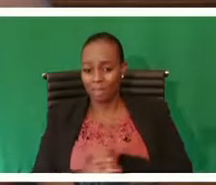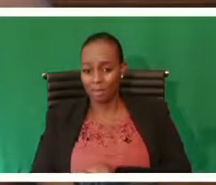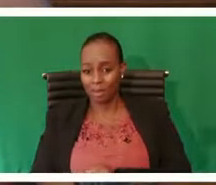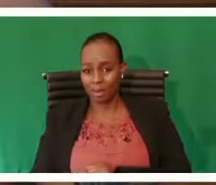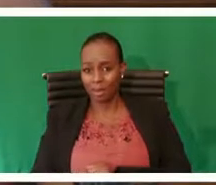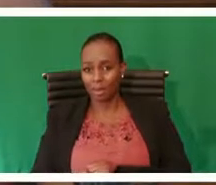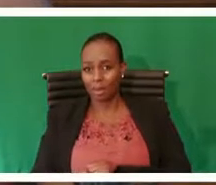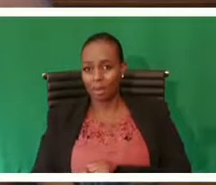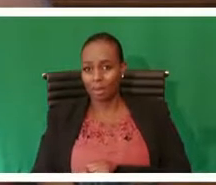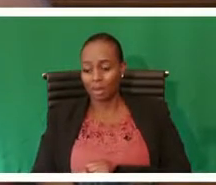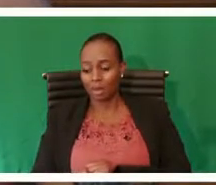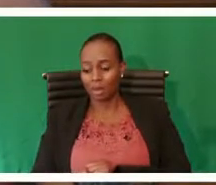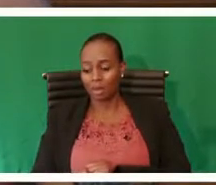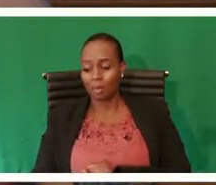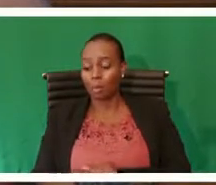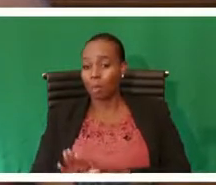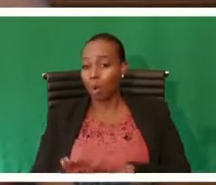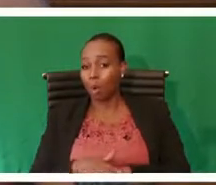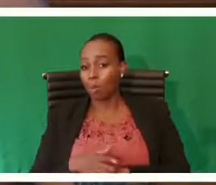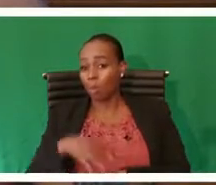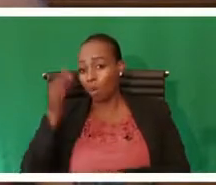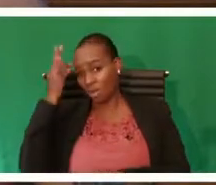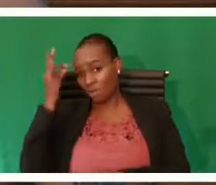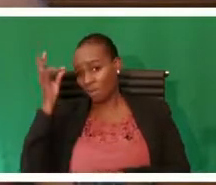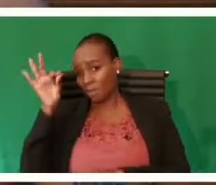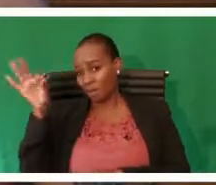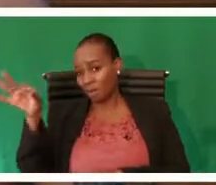be implemented by the government, what is it that I'm going to do?